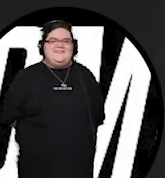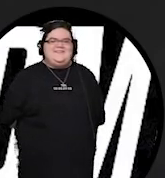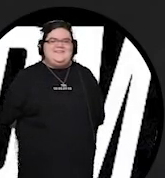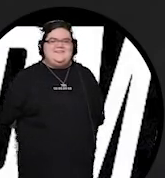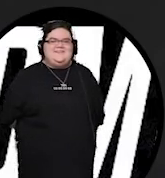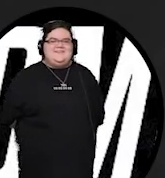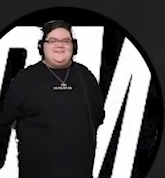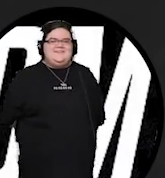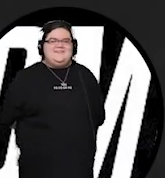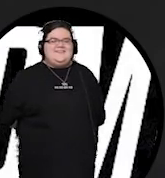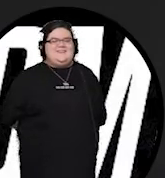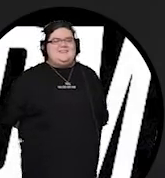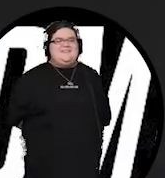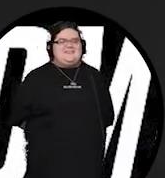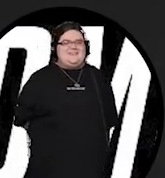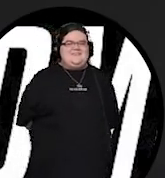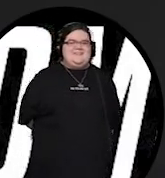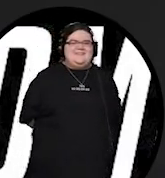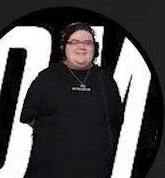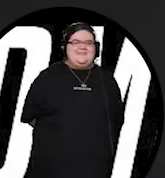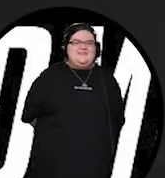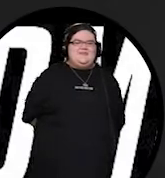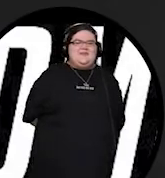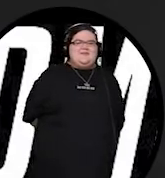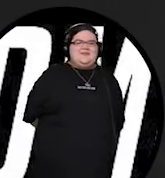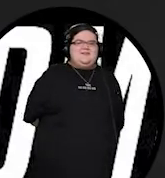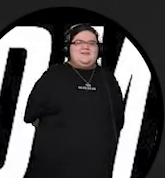making dinner though. That's next level.